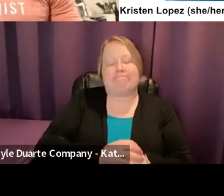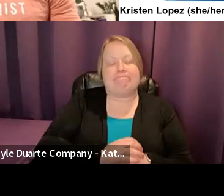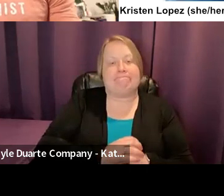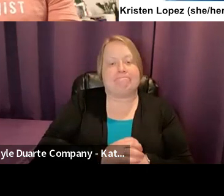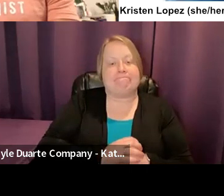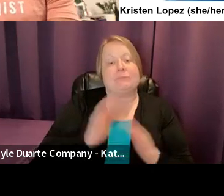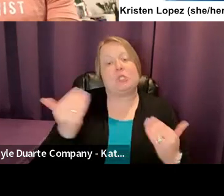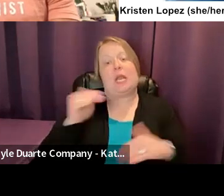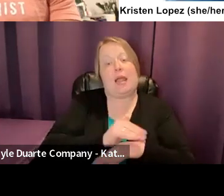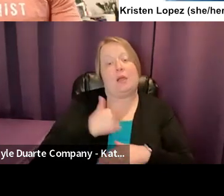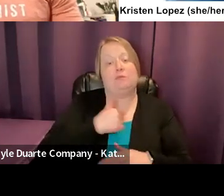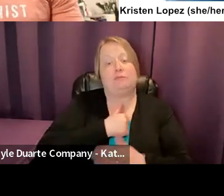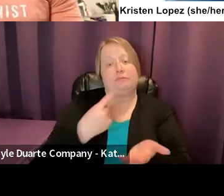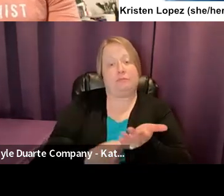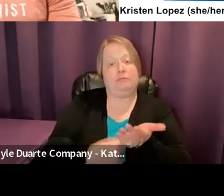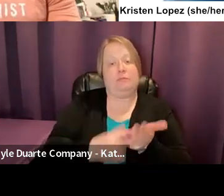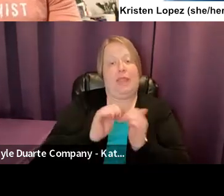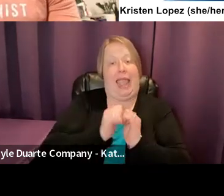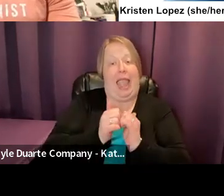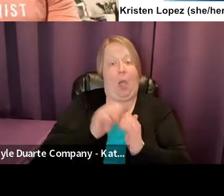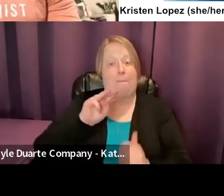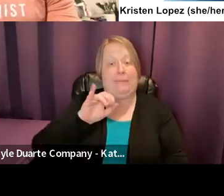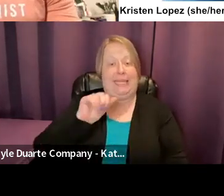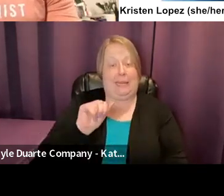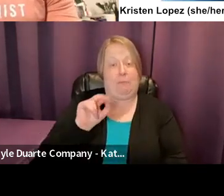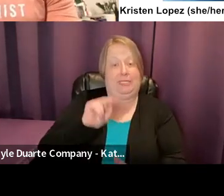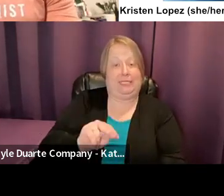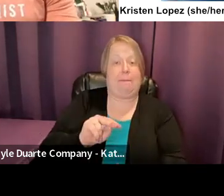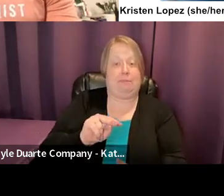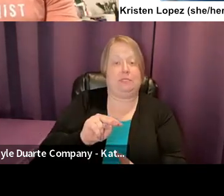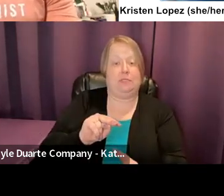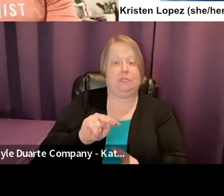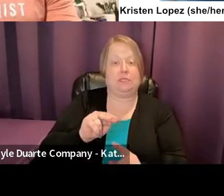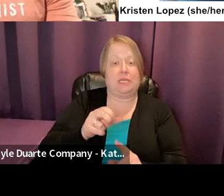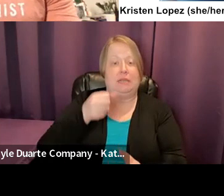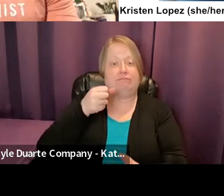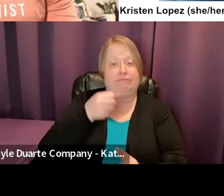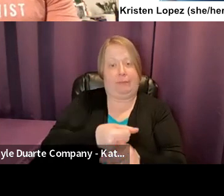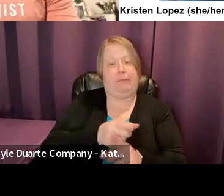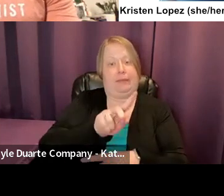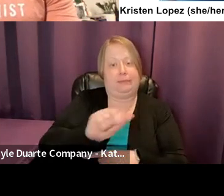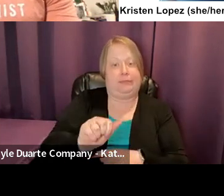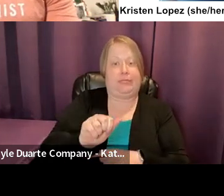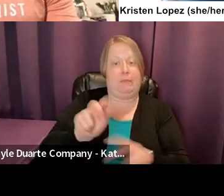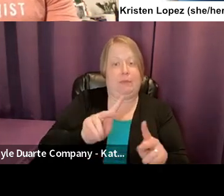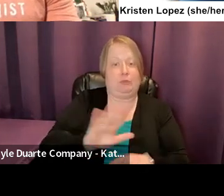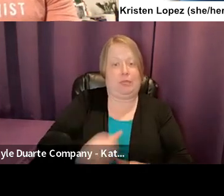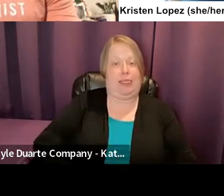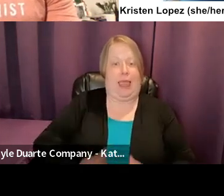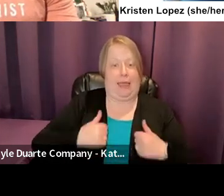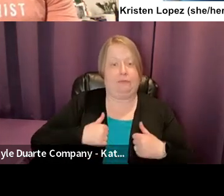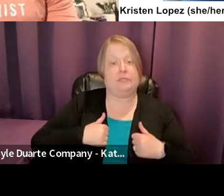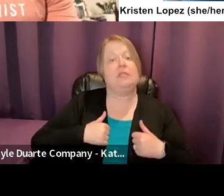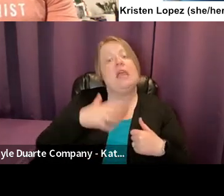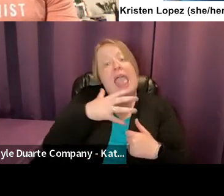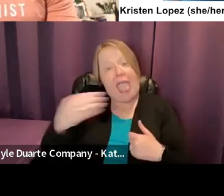people's lives and in turn affect and also reflect ableism in society. And so I'm hoping that